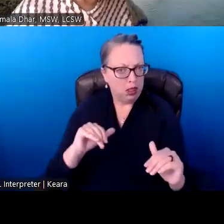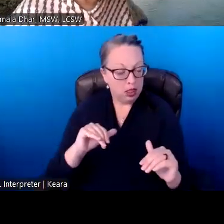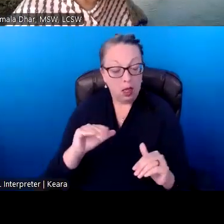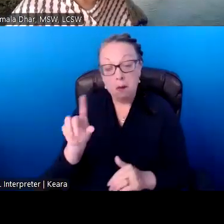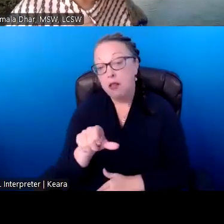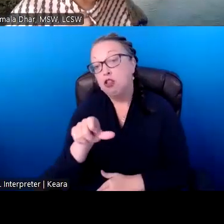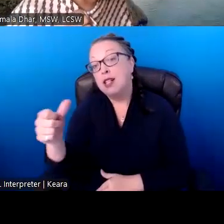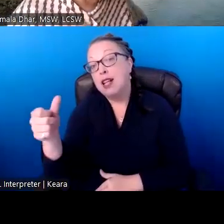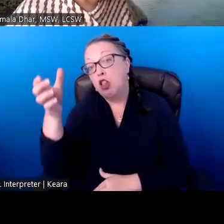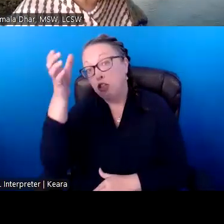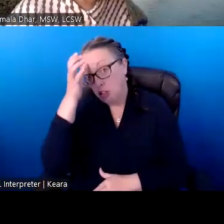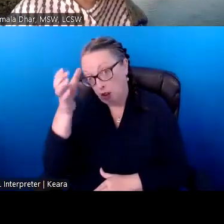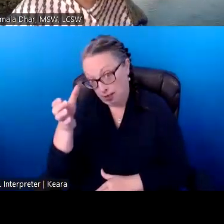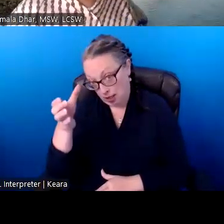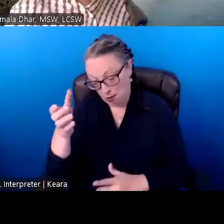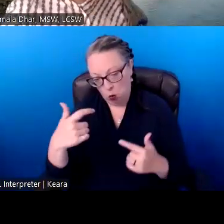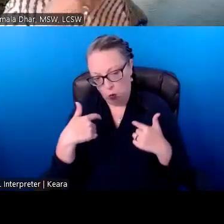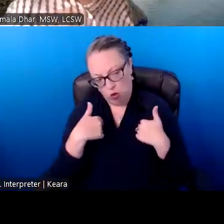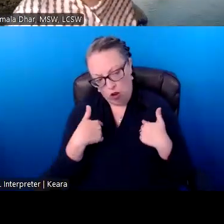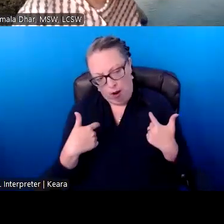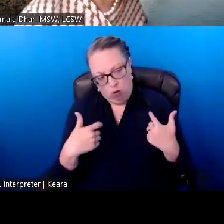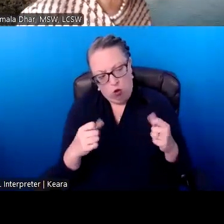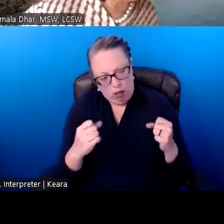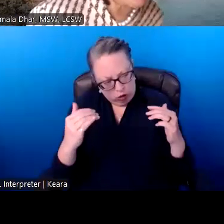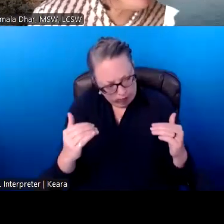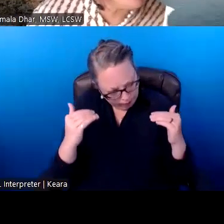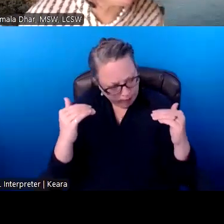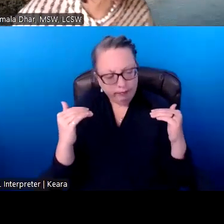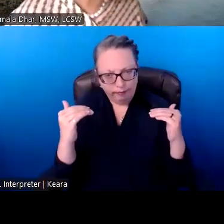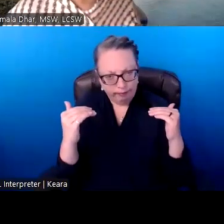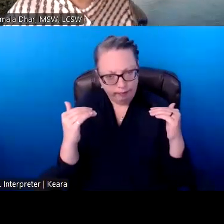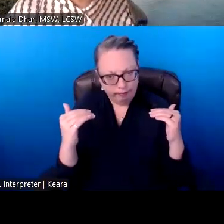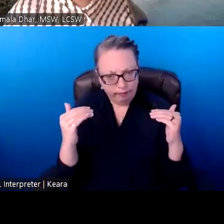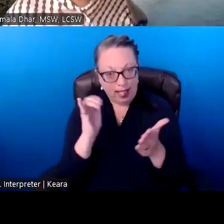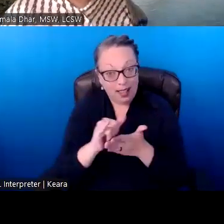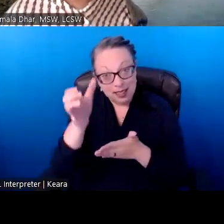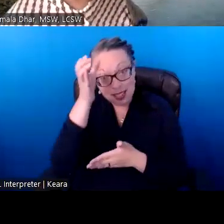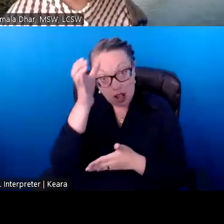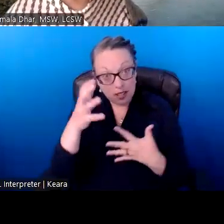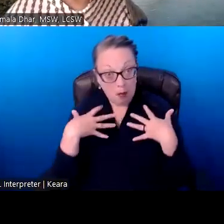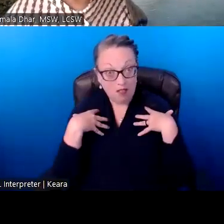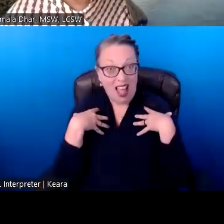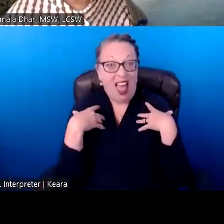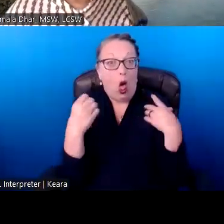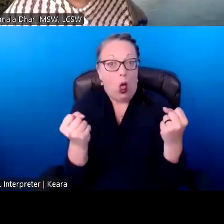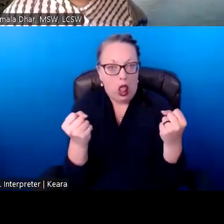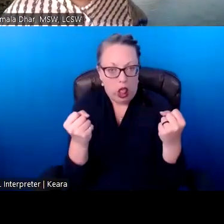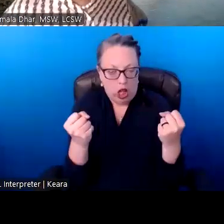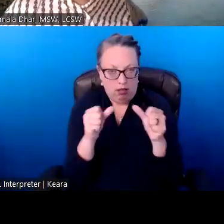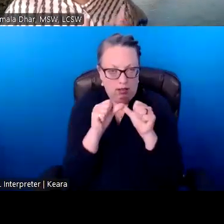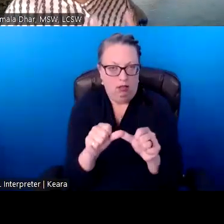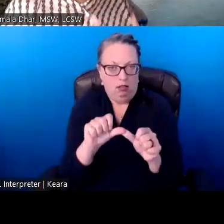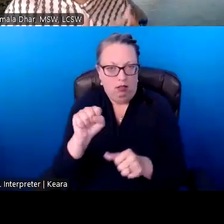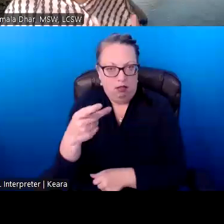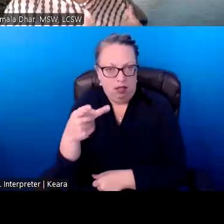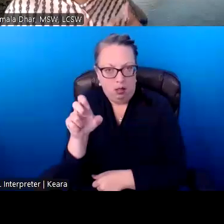am really trying to elevate, is the concept of health span.